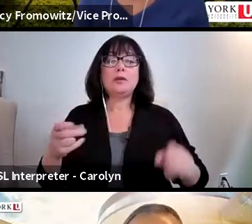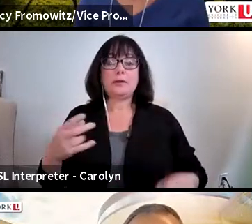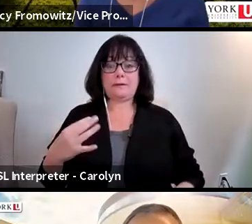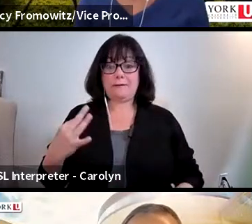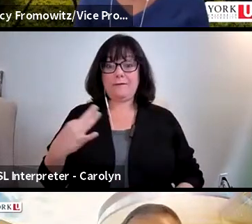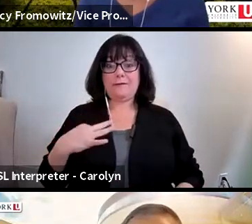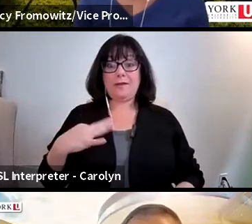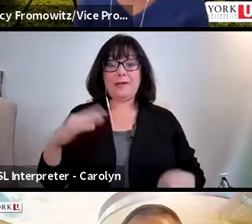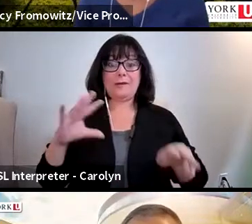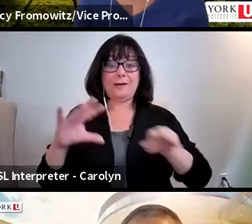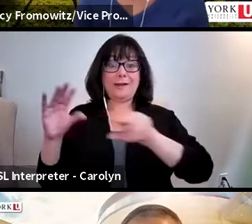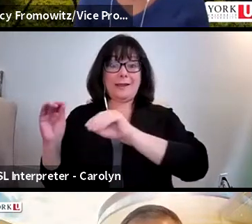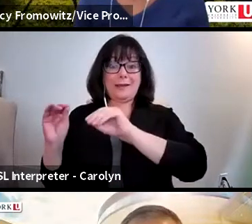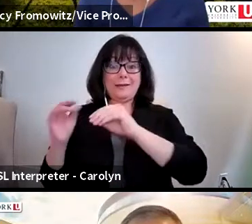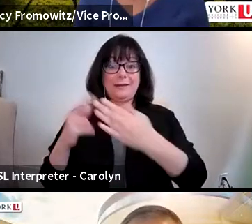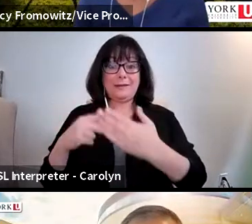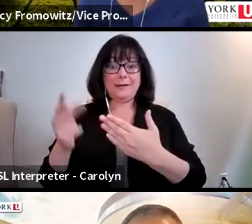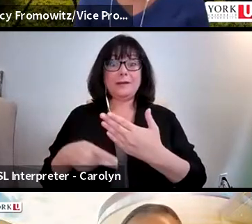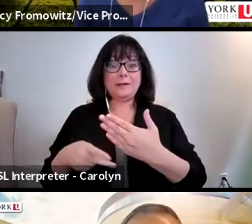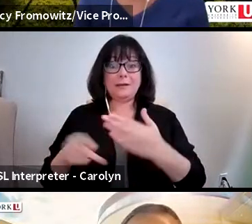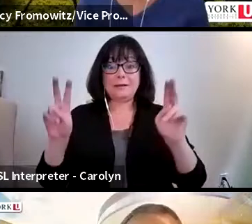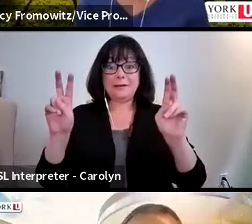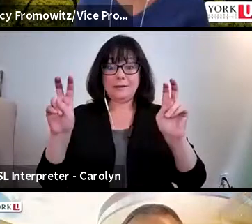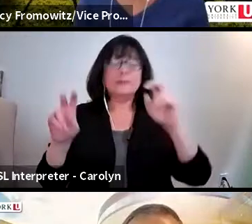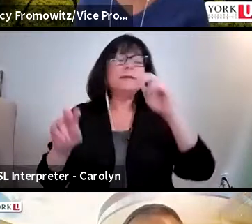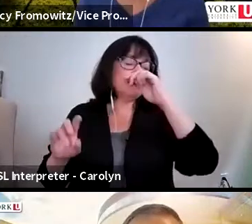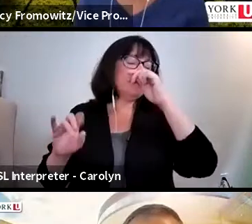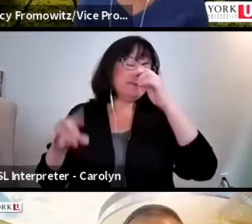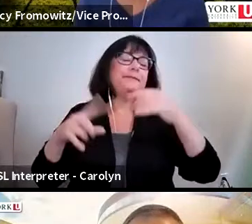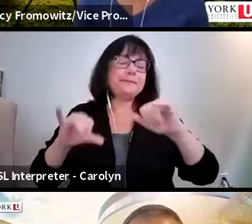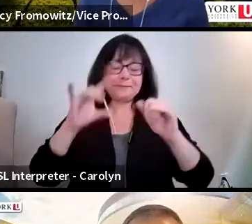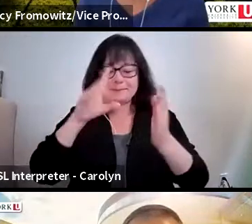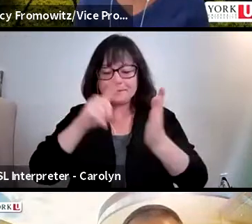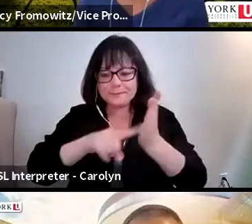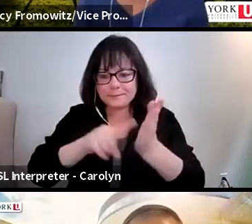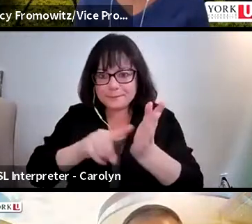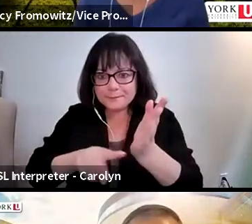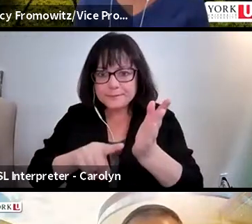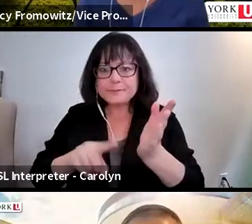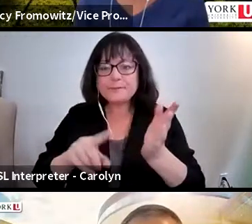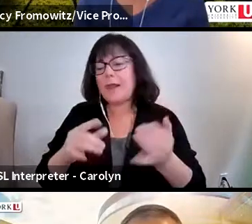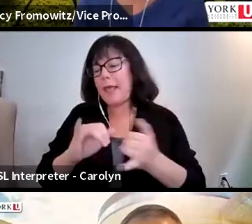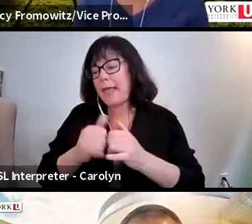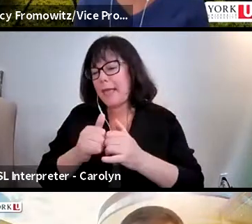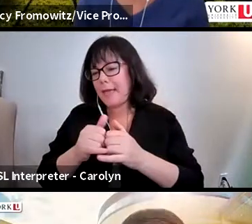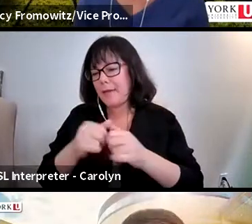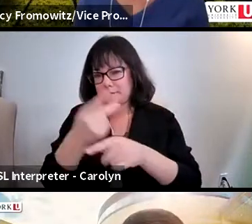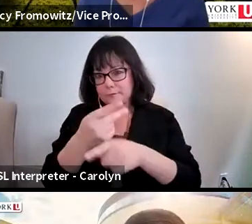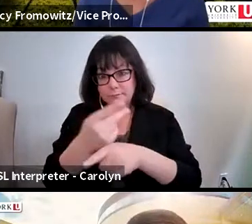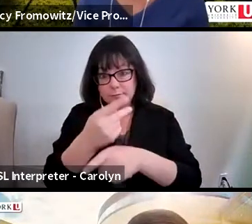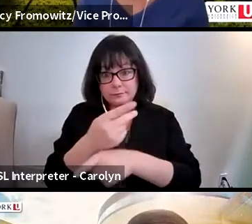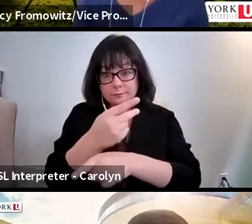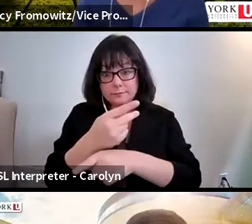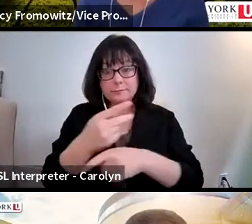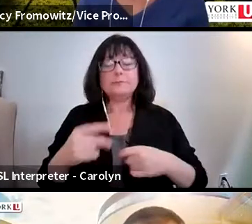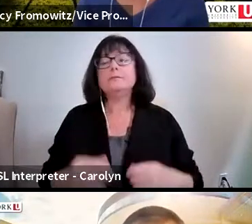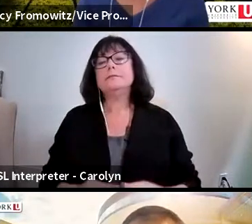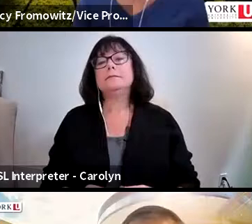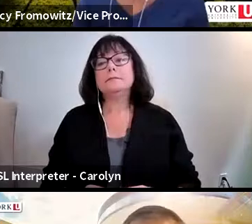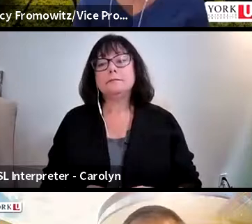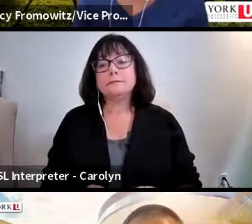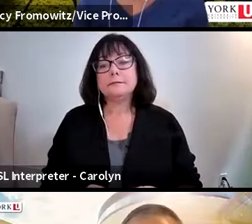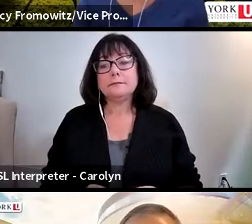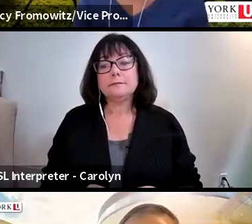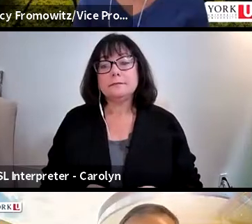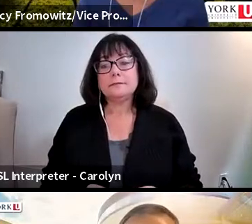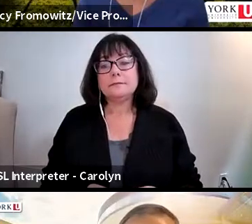still working out some of the details around that. We've been consulting with various groups